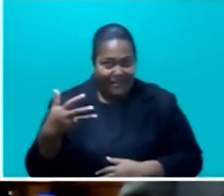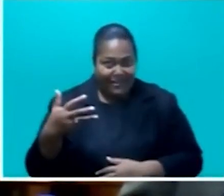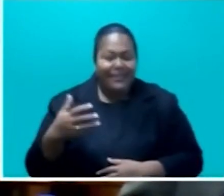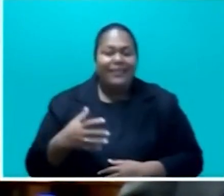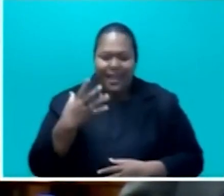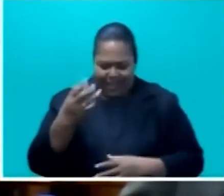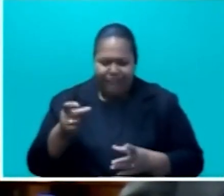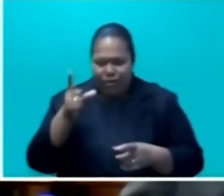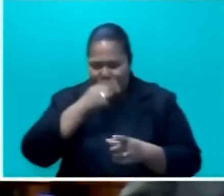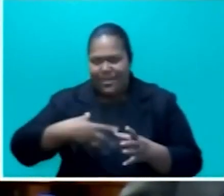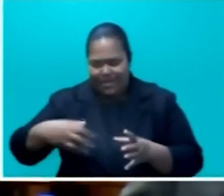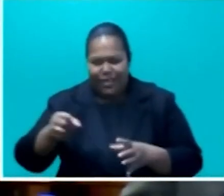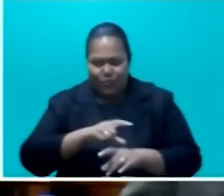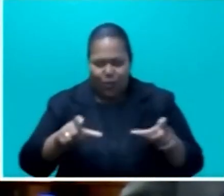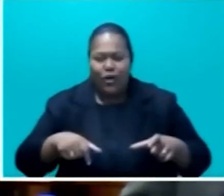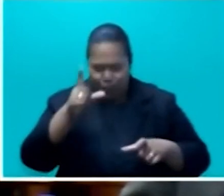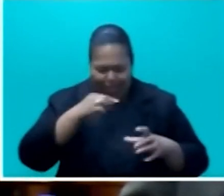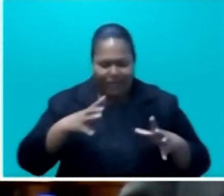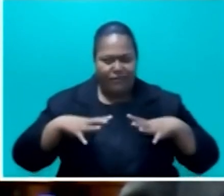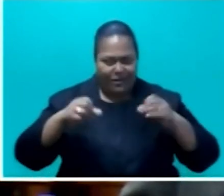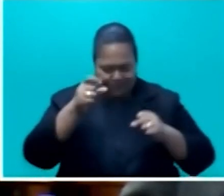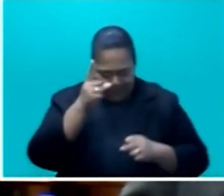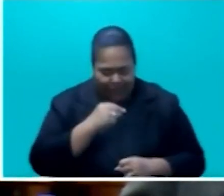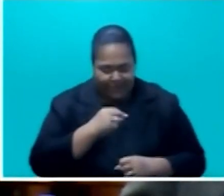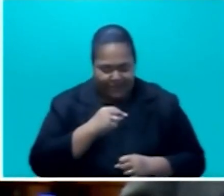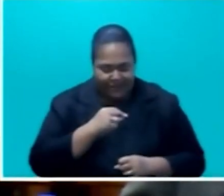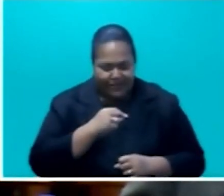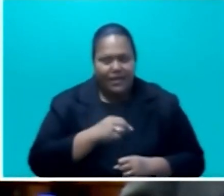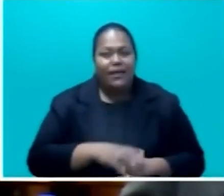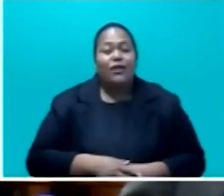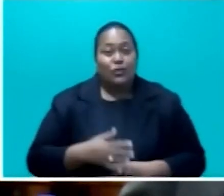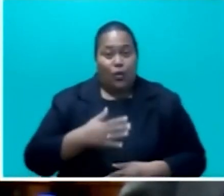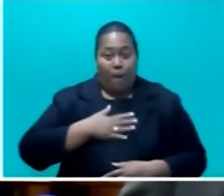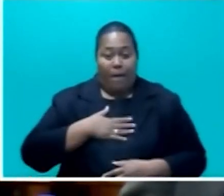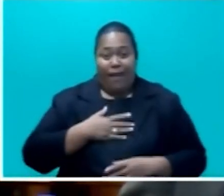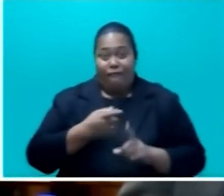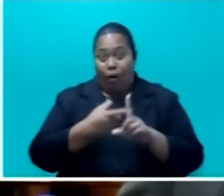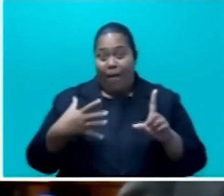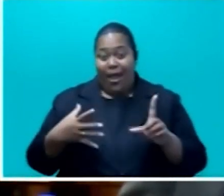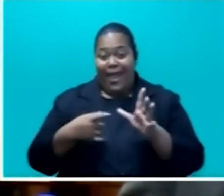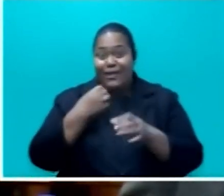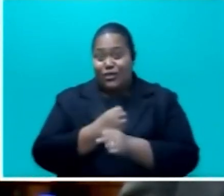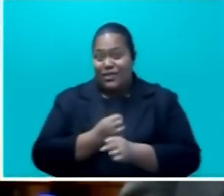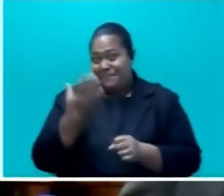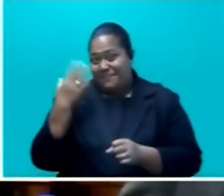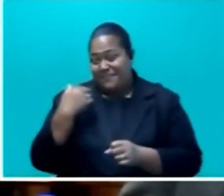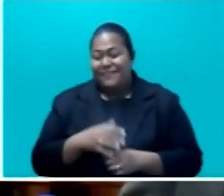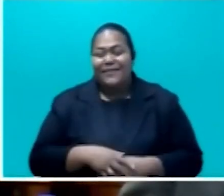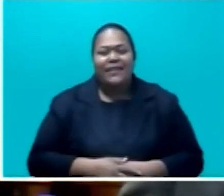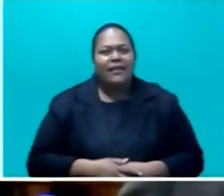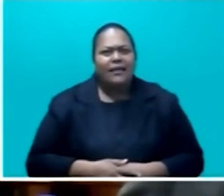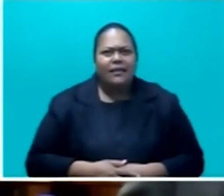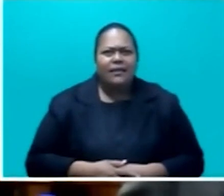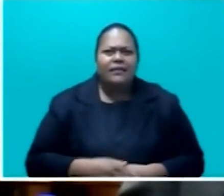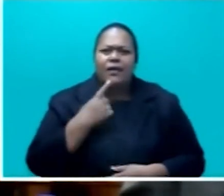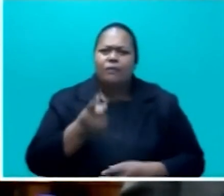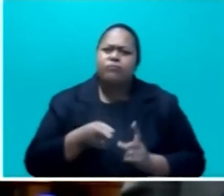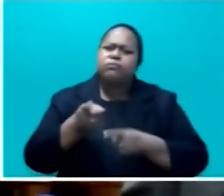is available through the existing legislation such as the Defamation Act of 1971, the Online Safety